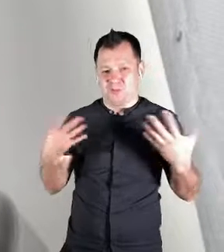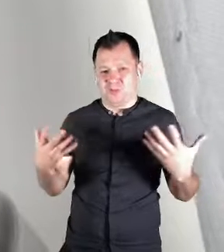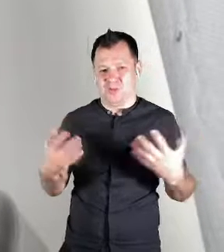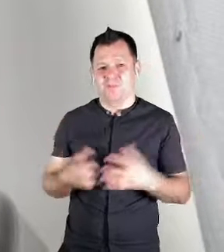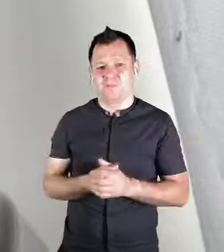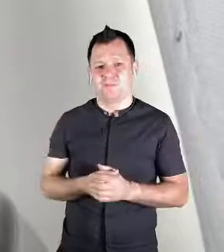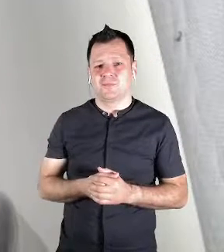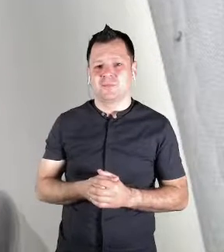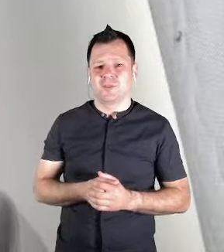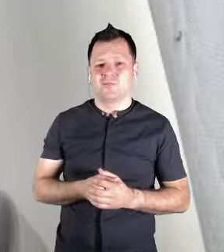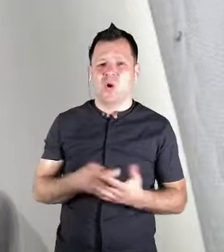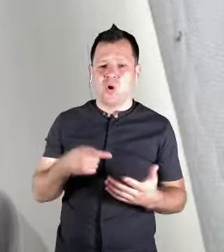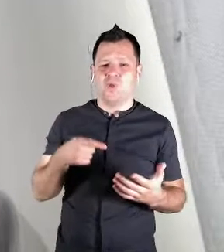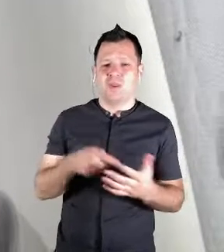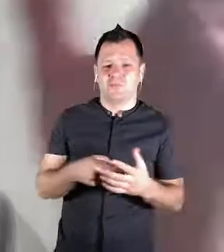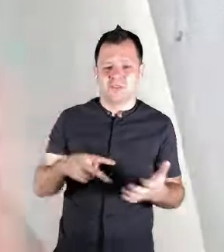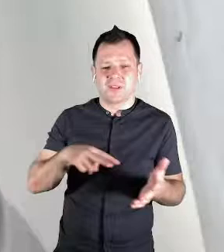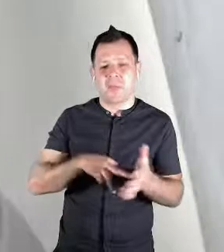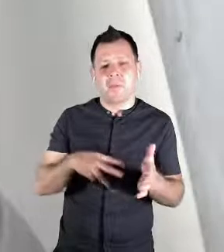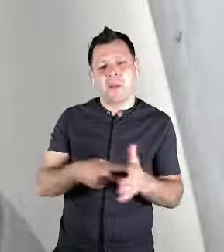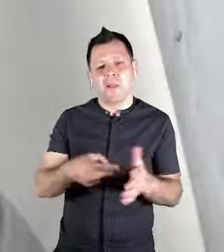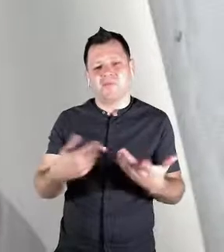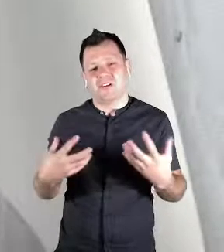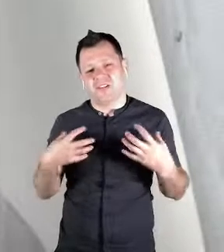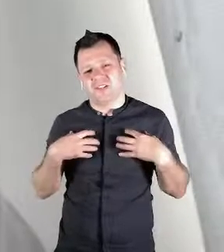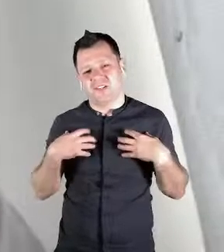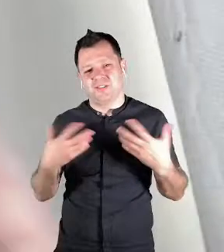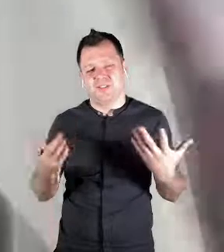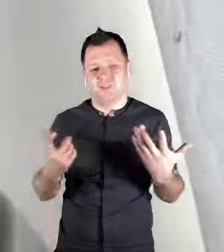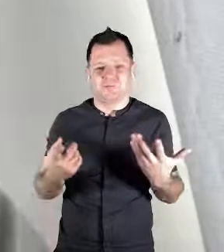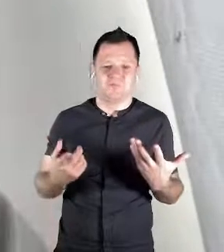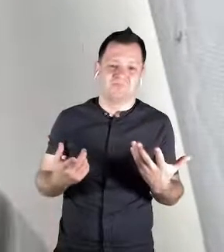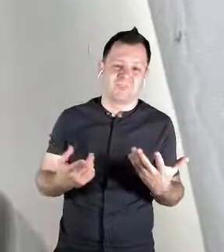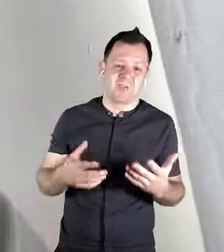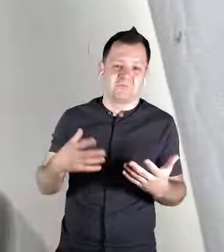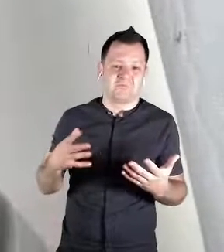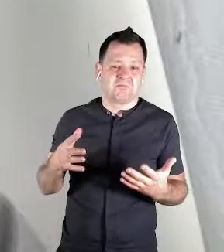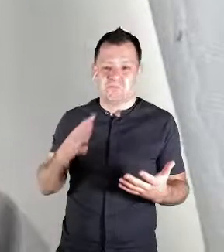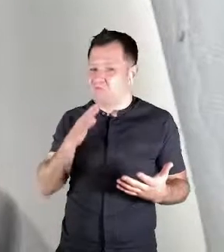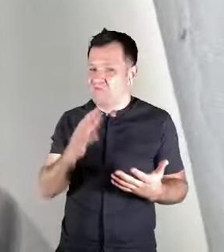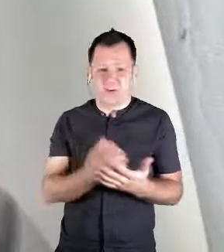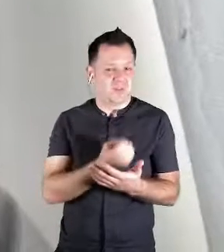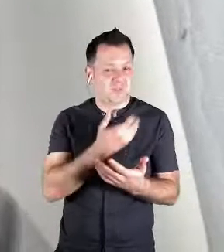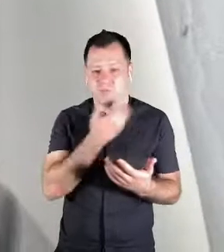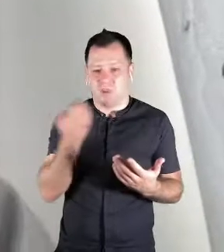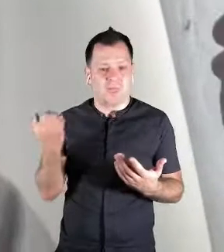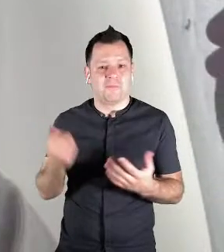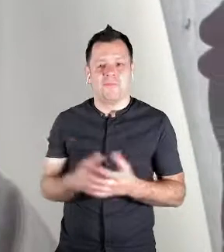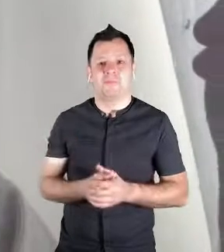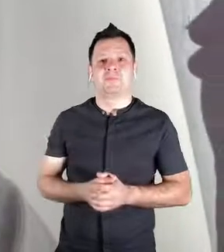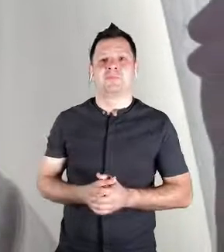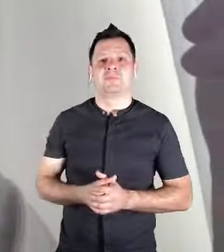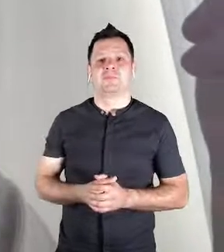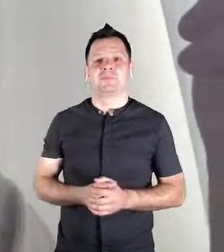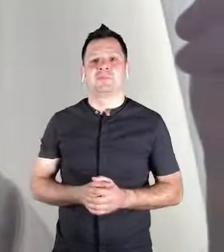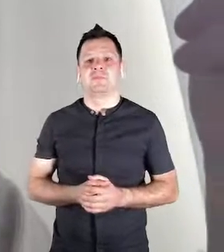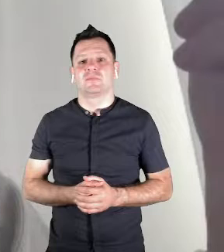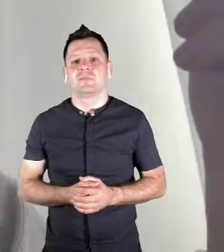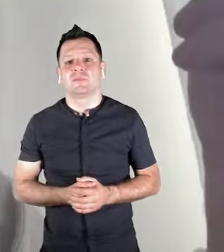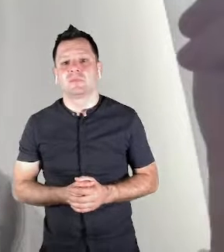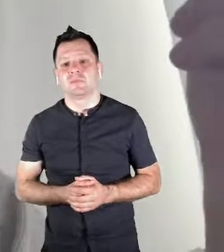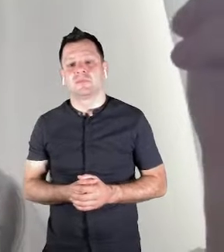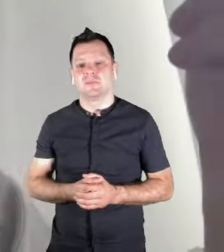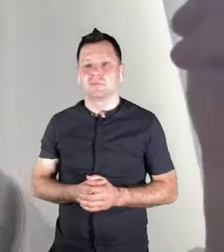you cannot put it into an Excel chart or something. That's